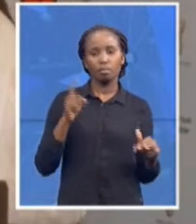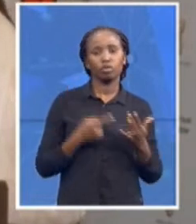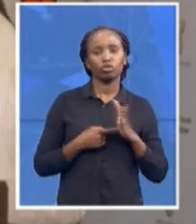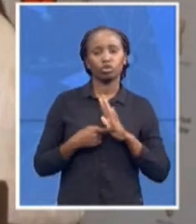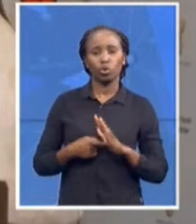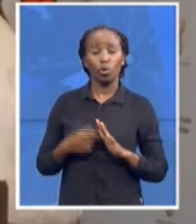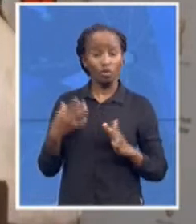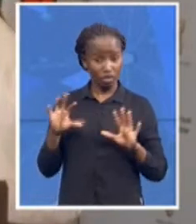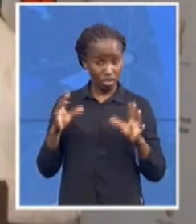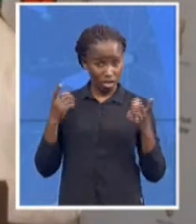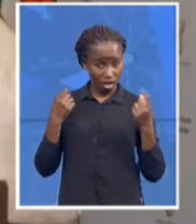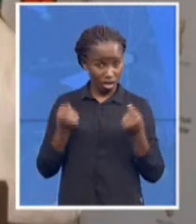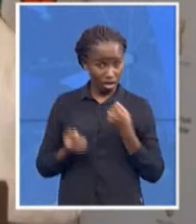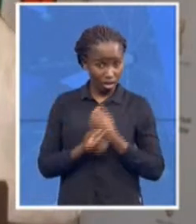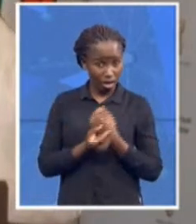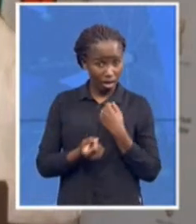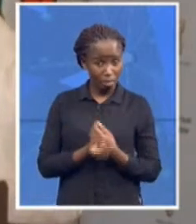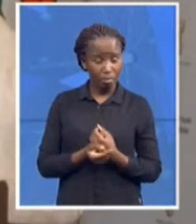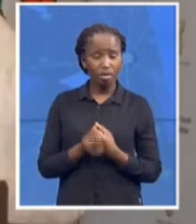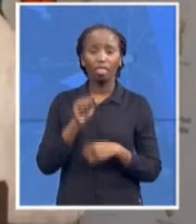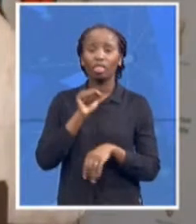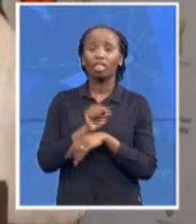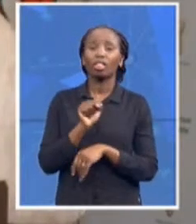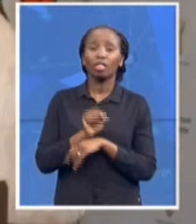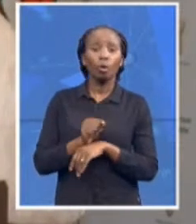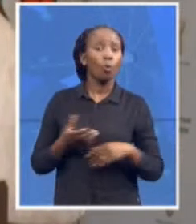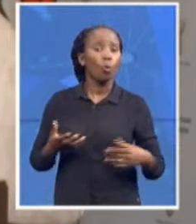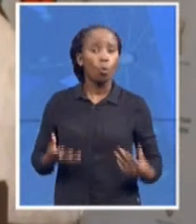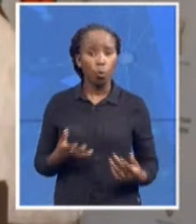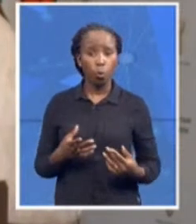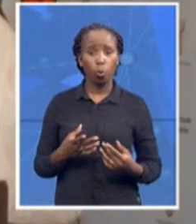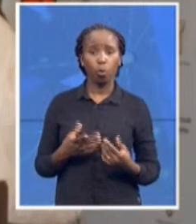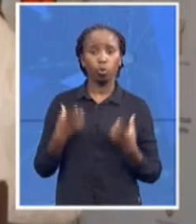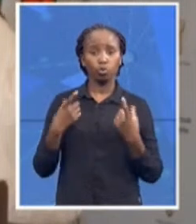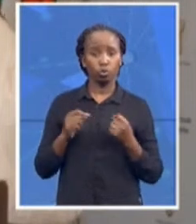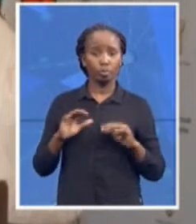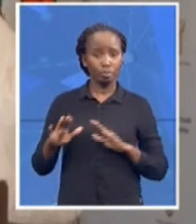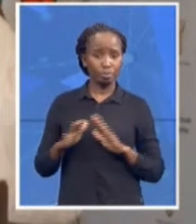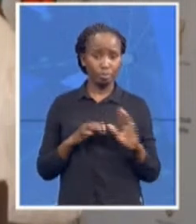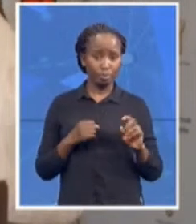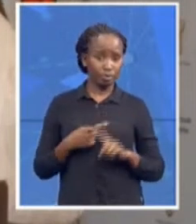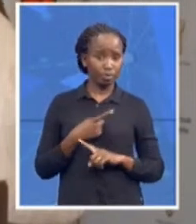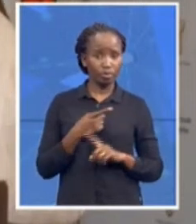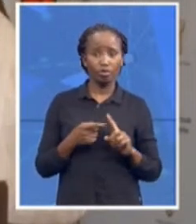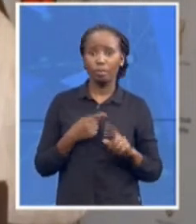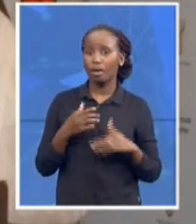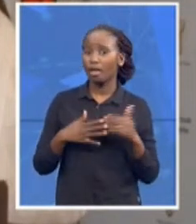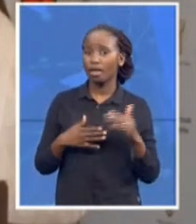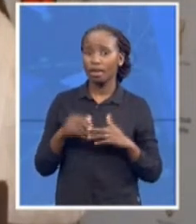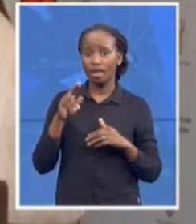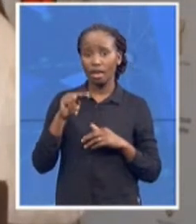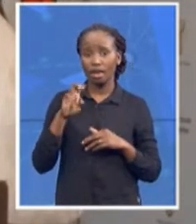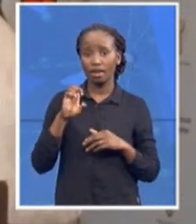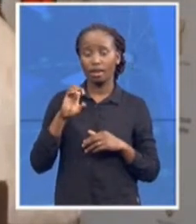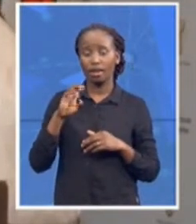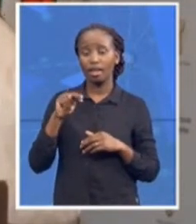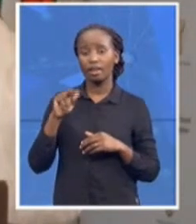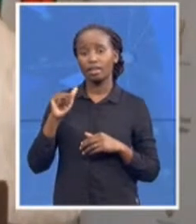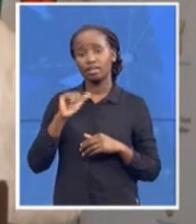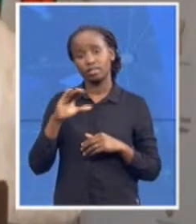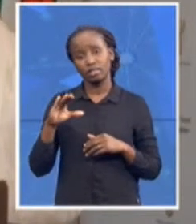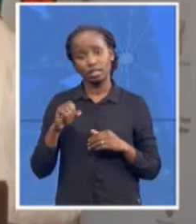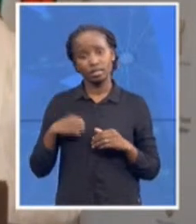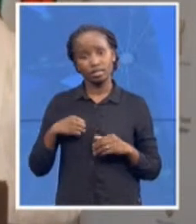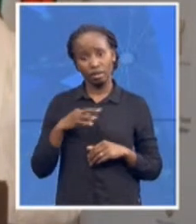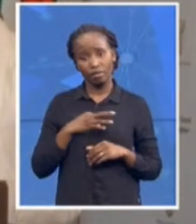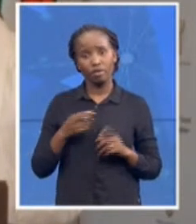in respect of any of the NAC staff, management, panel members, council members tasked with the